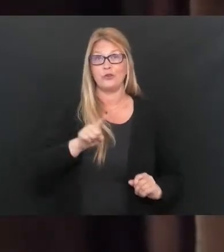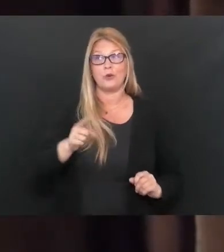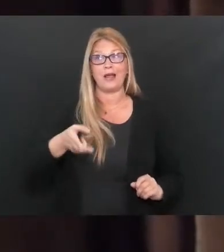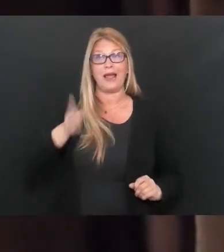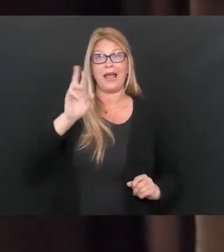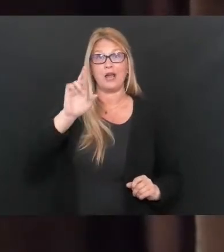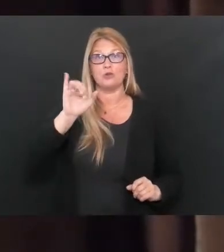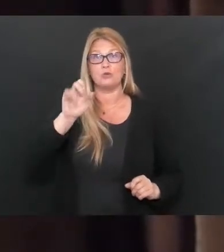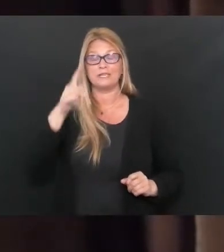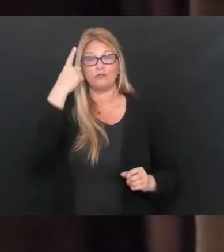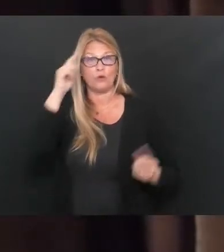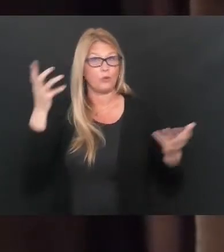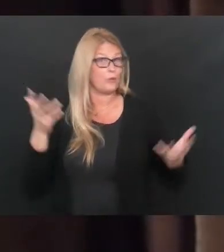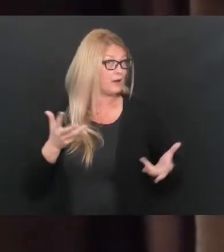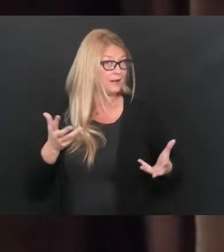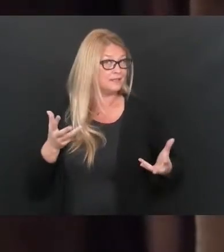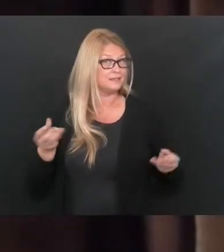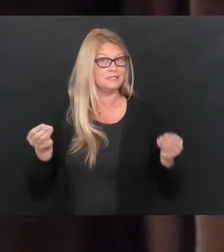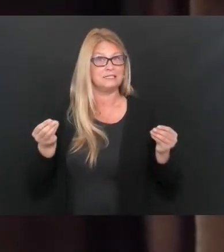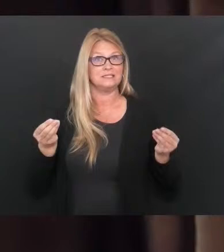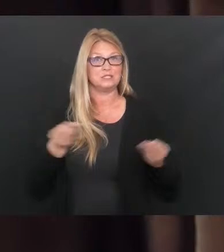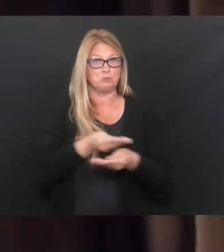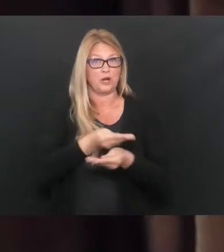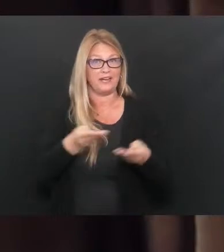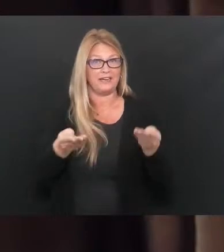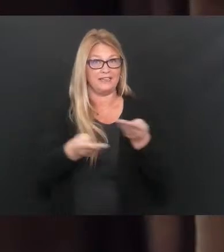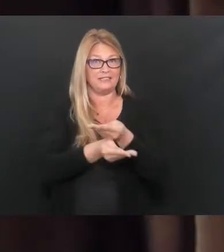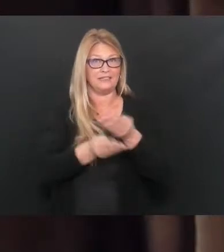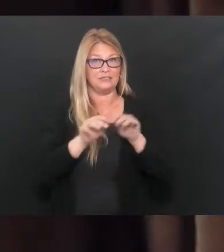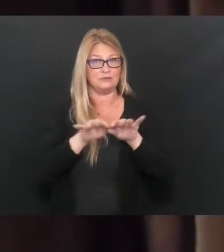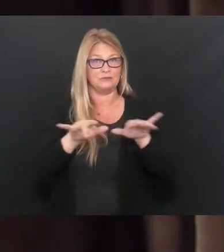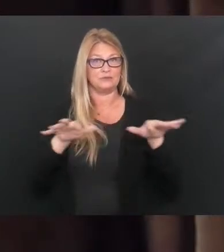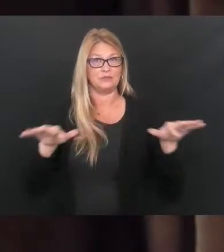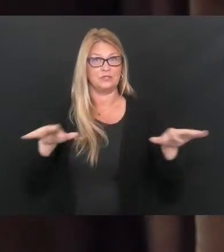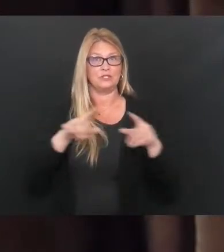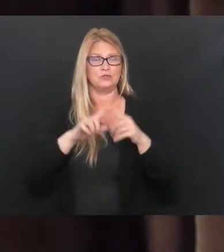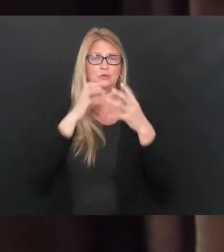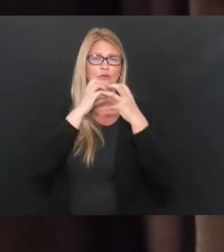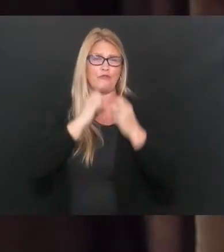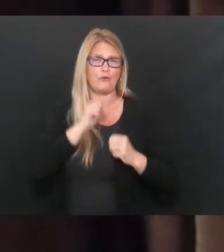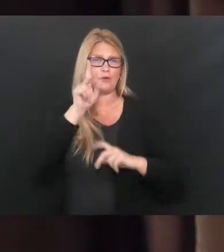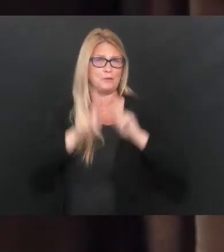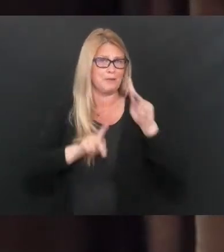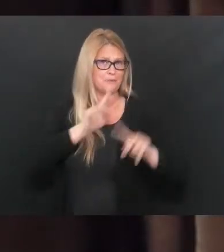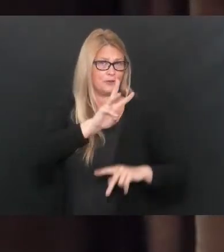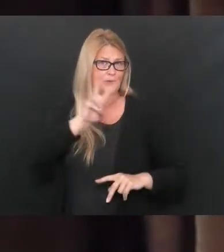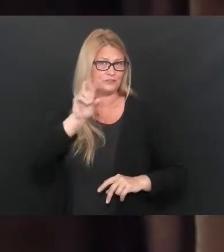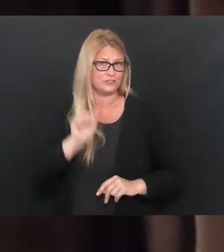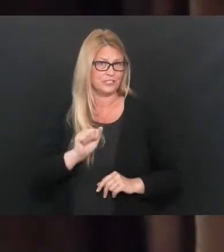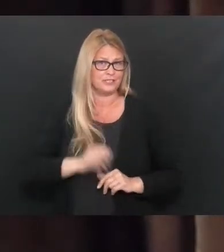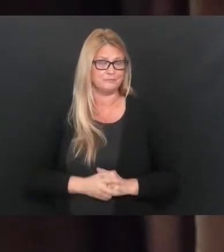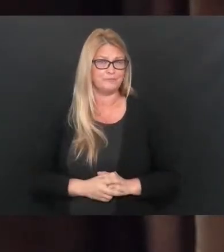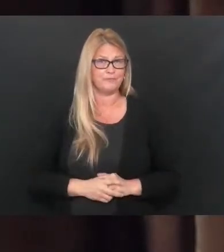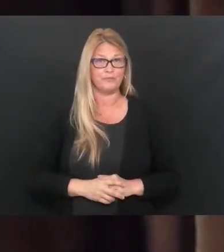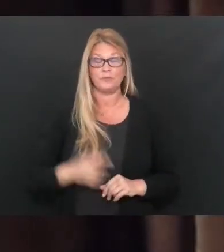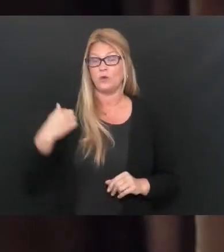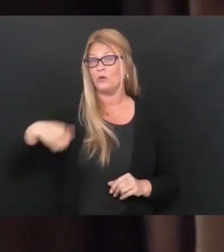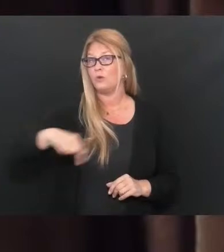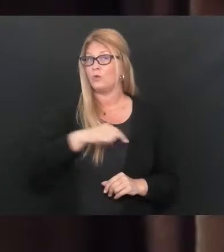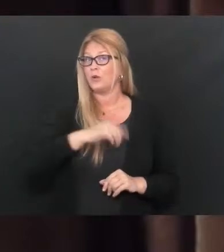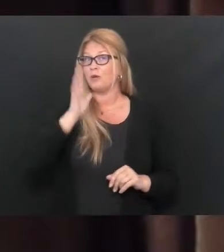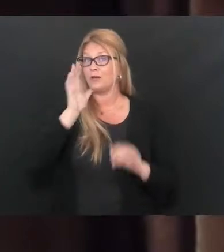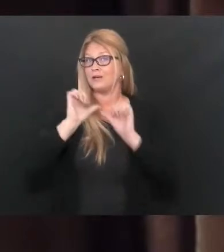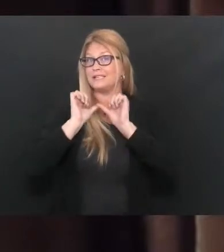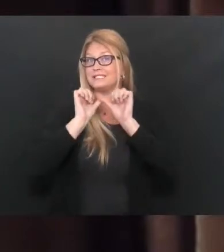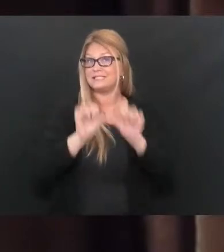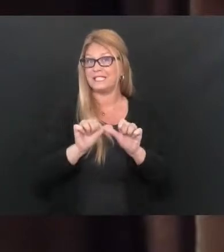for spreading these variants to more vulnerable people in our state. And as we continue to push up and lead,